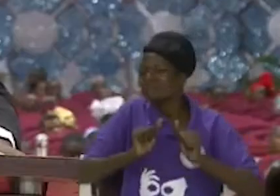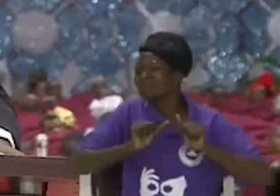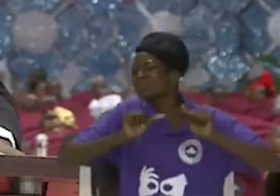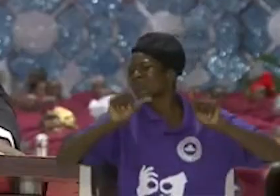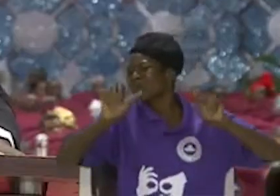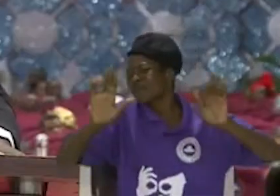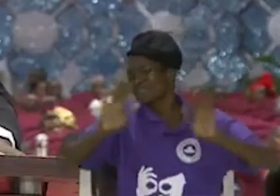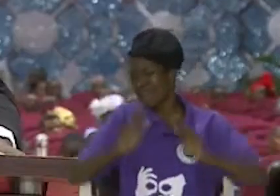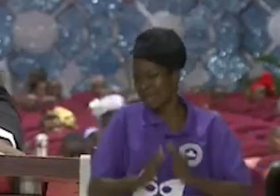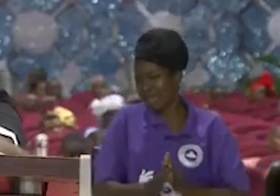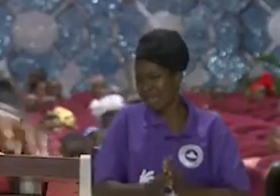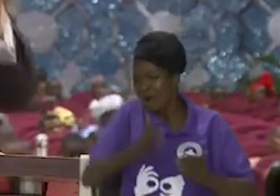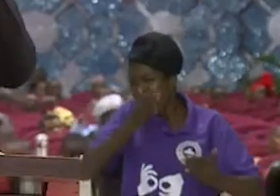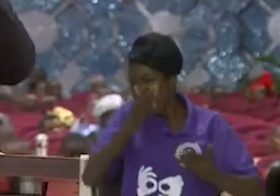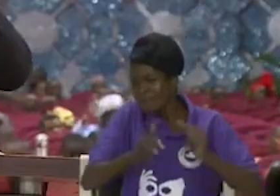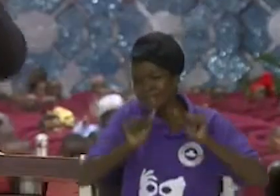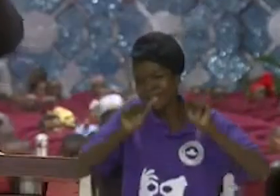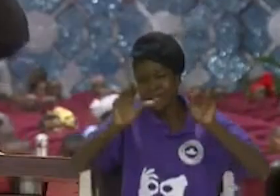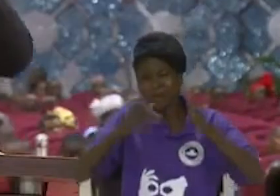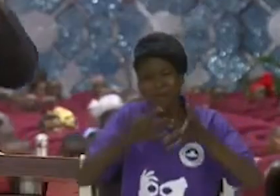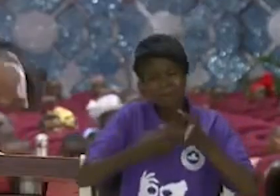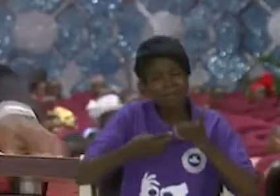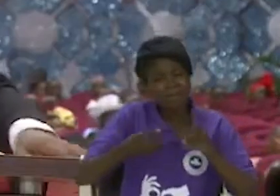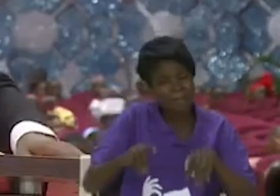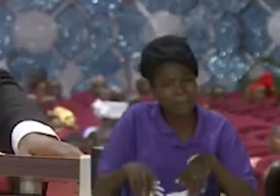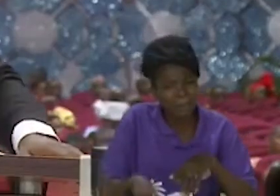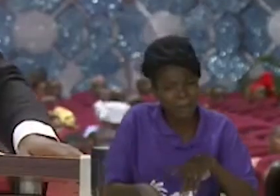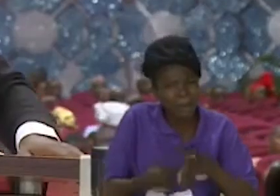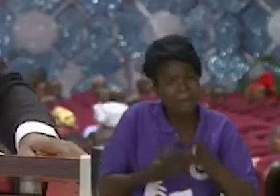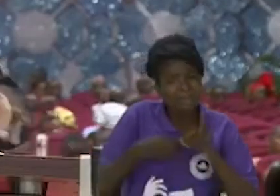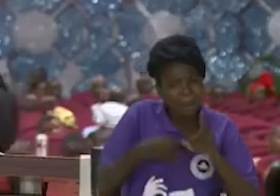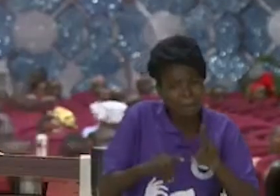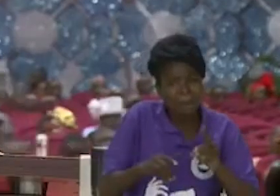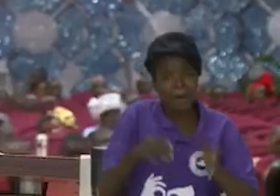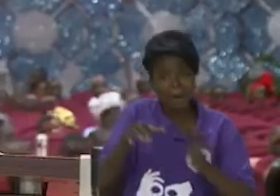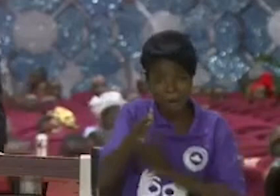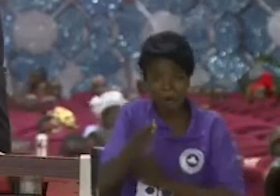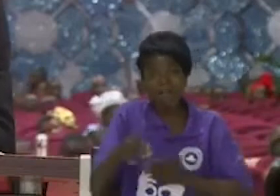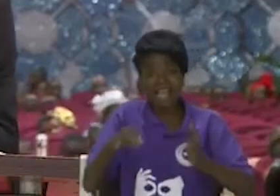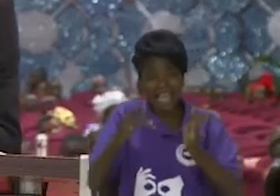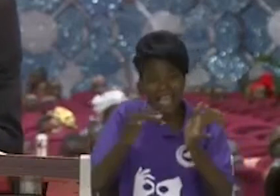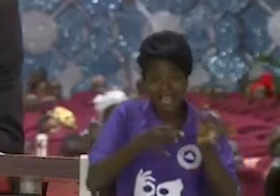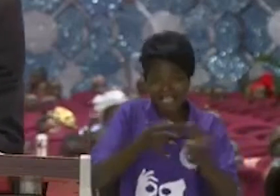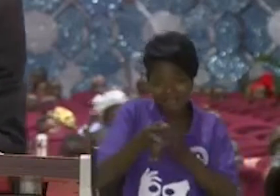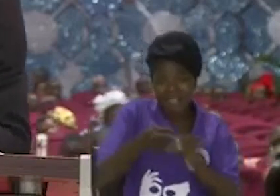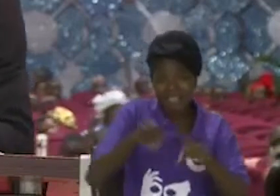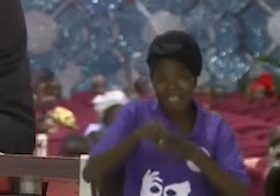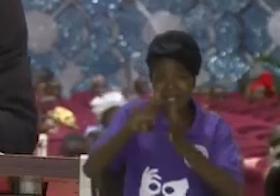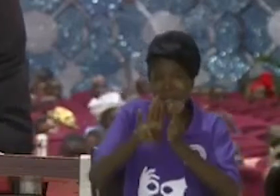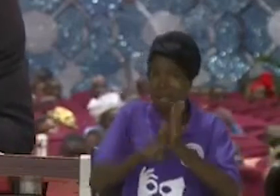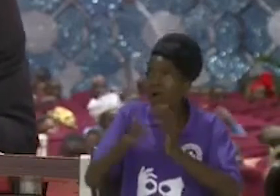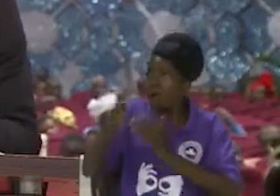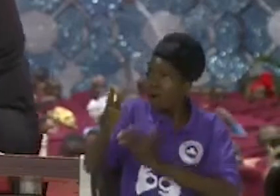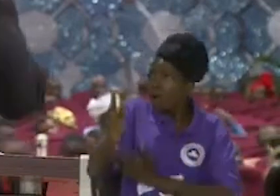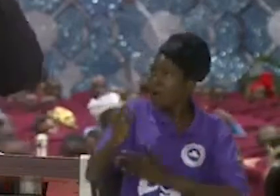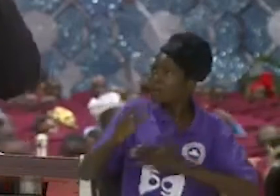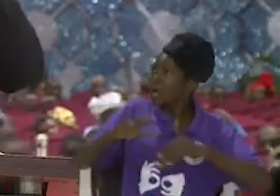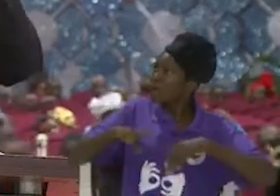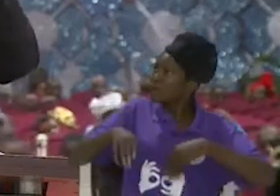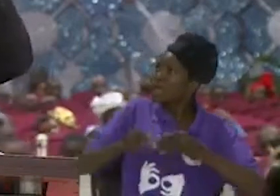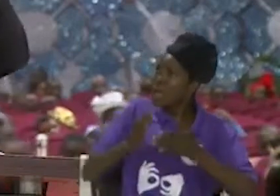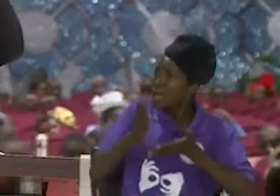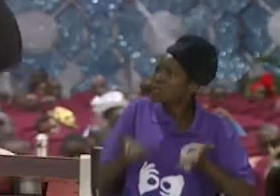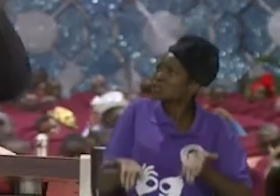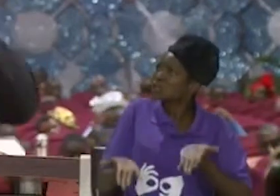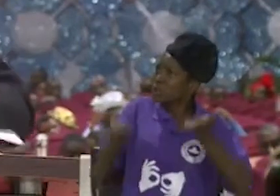And in the end, what happened? The Bible also made us to understand in that same scripture, it says God had highly exalted him and given him a name